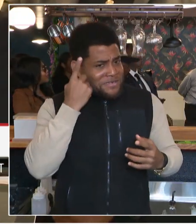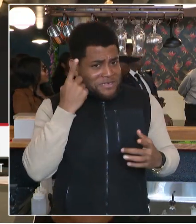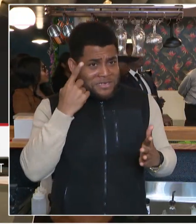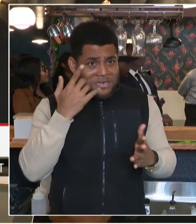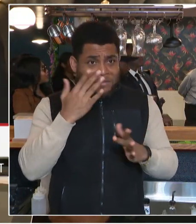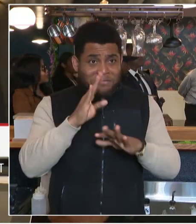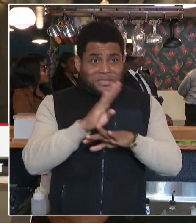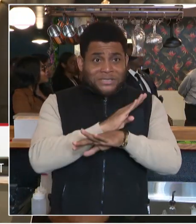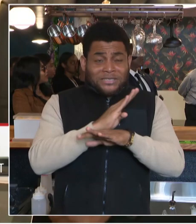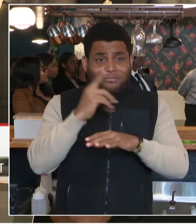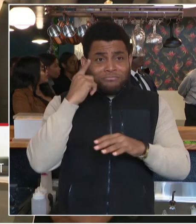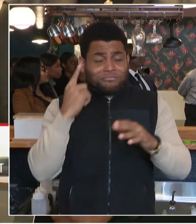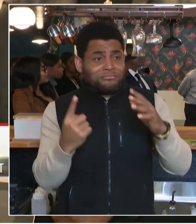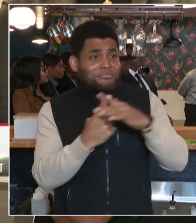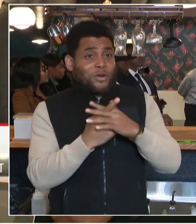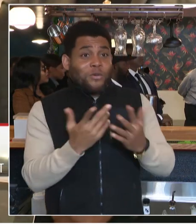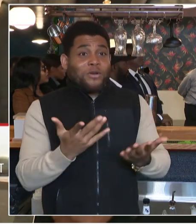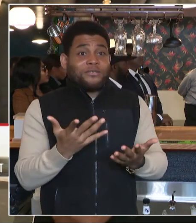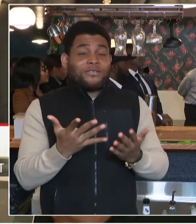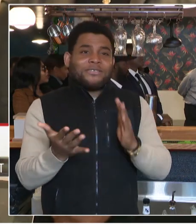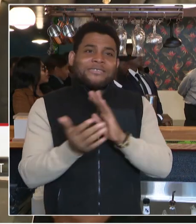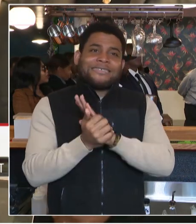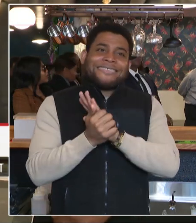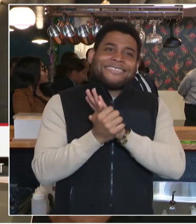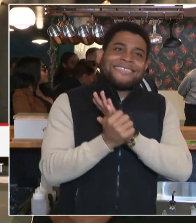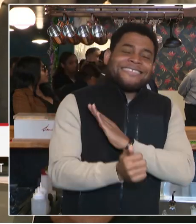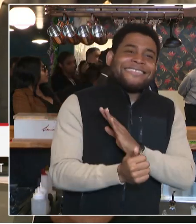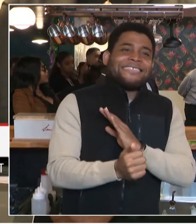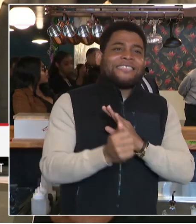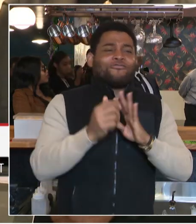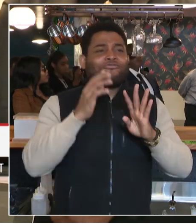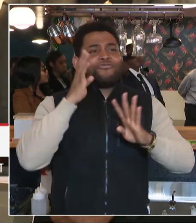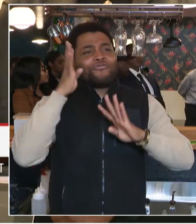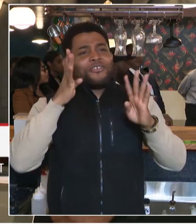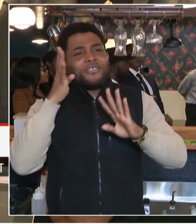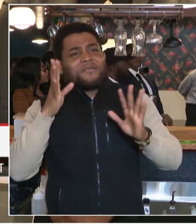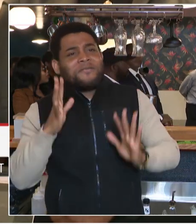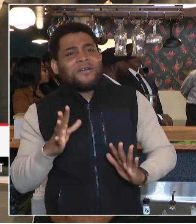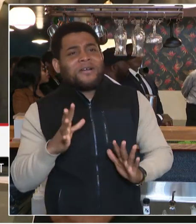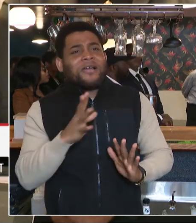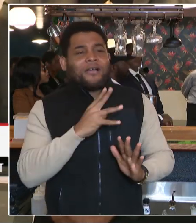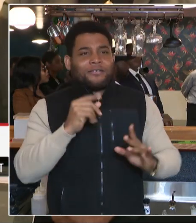with the talent, the entrepreneur, and a vision to bring a service,